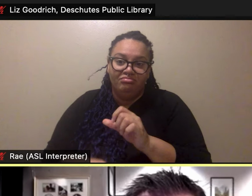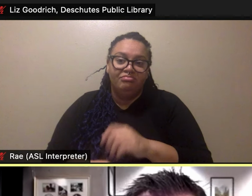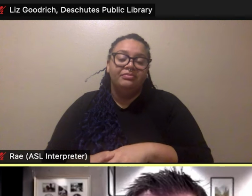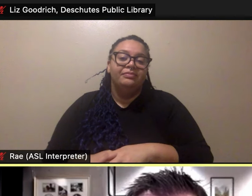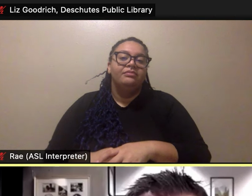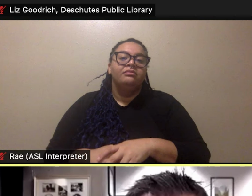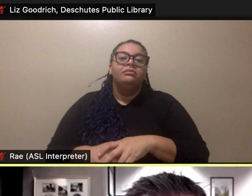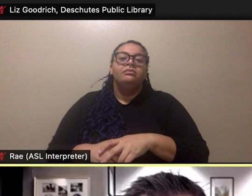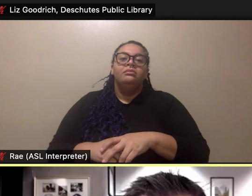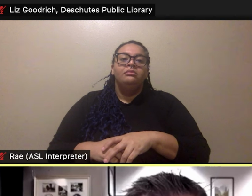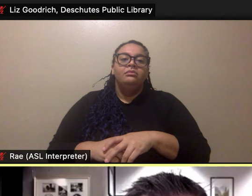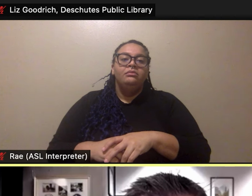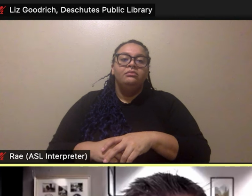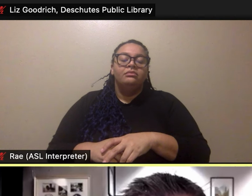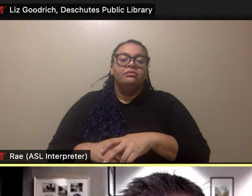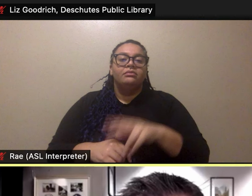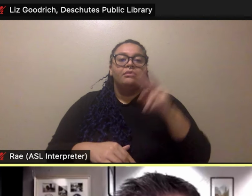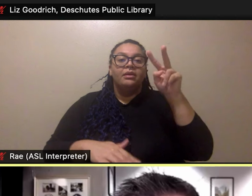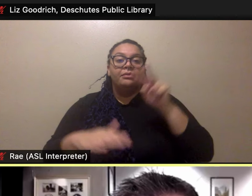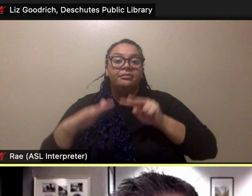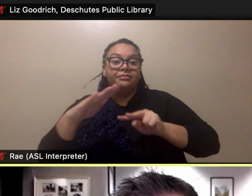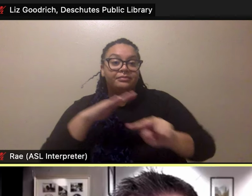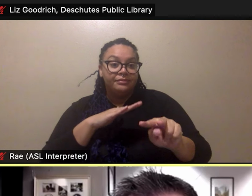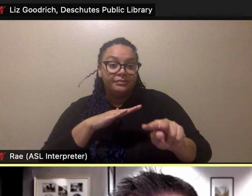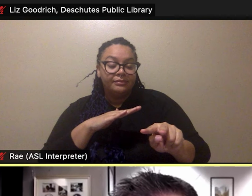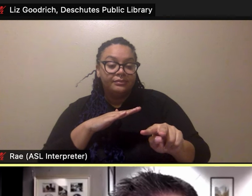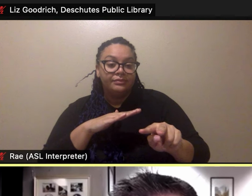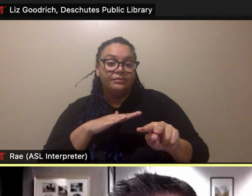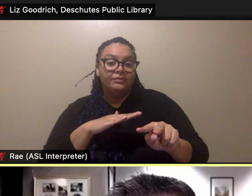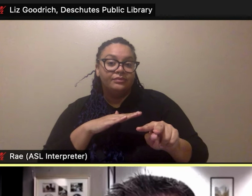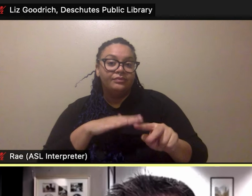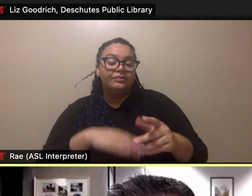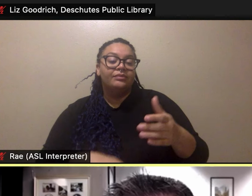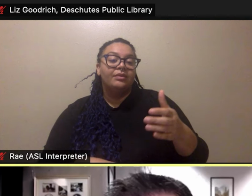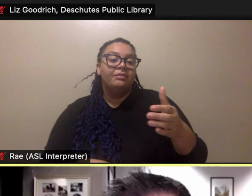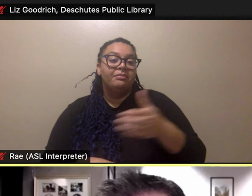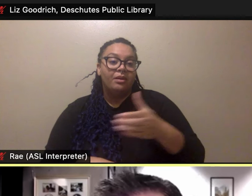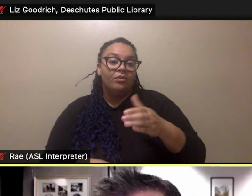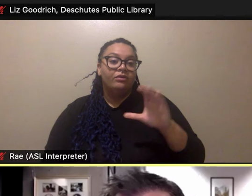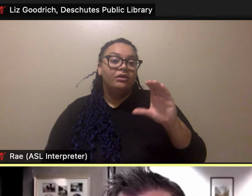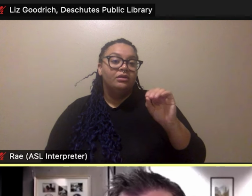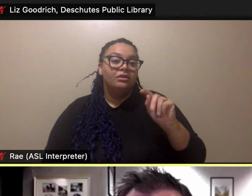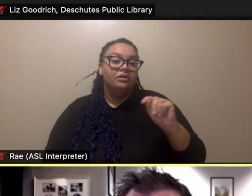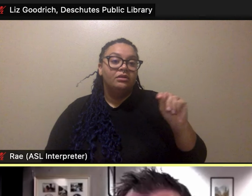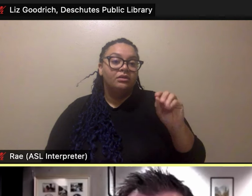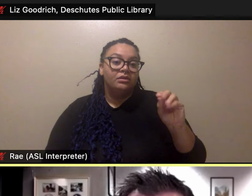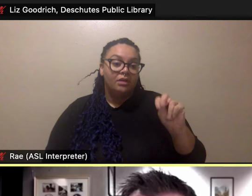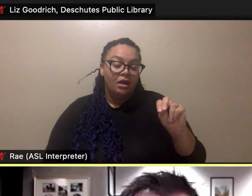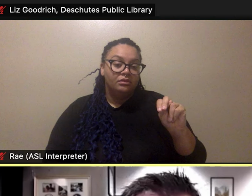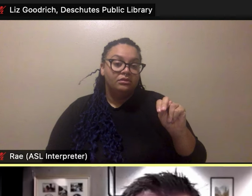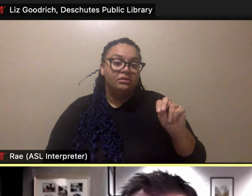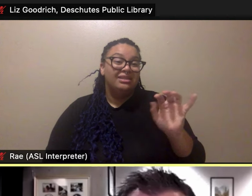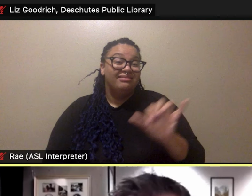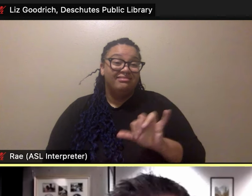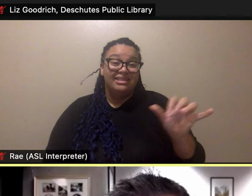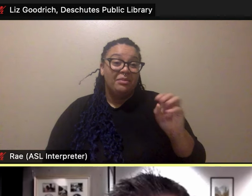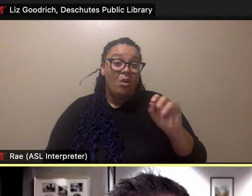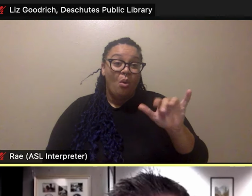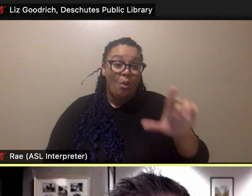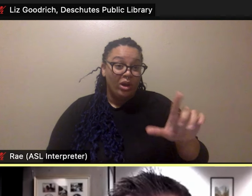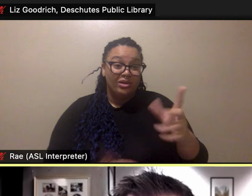What they did not predict was how powerful cotton would become. And the way I characterize it with students is like cotton is kind of like oil. It's in everything. Look at what we're